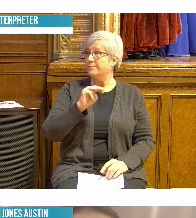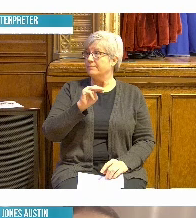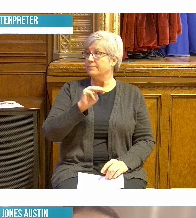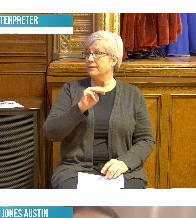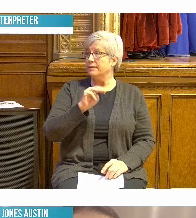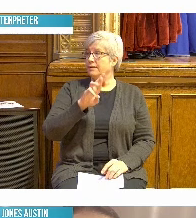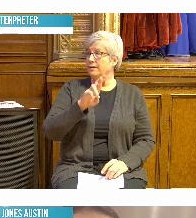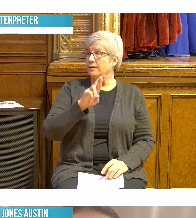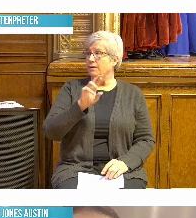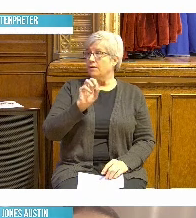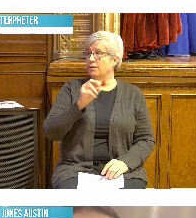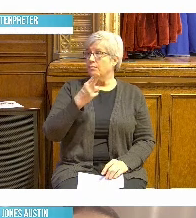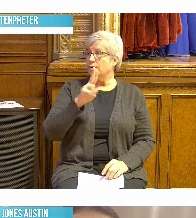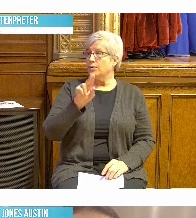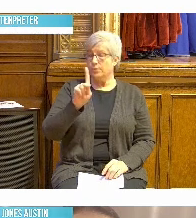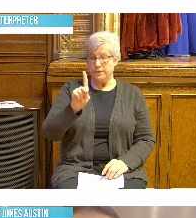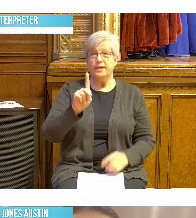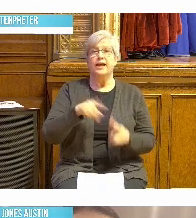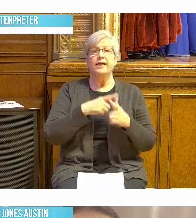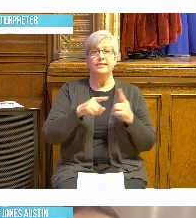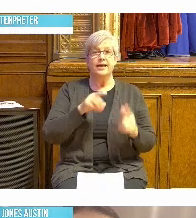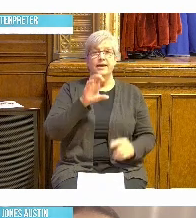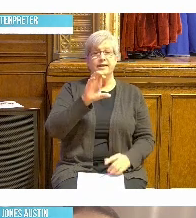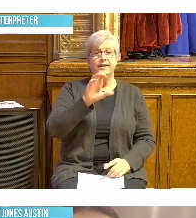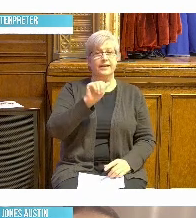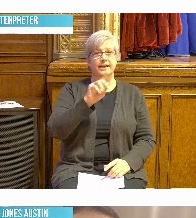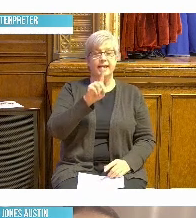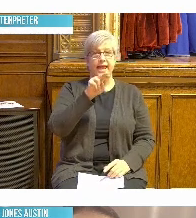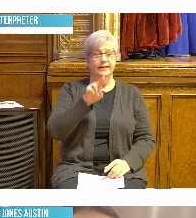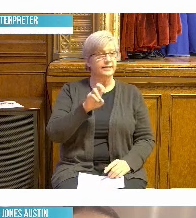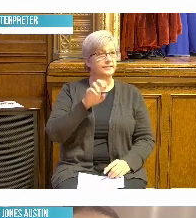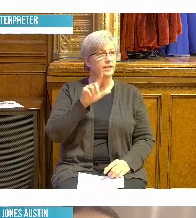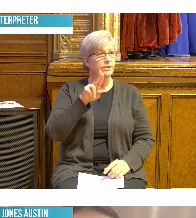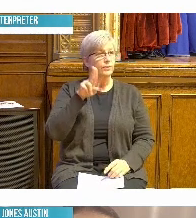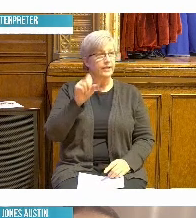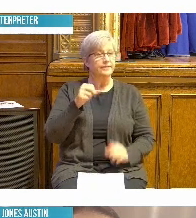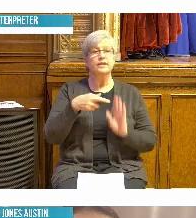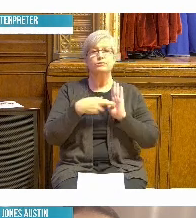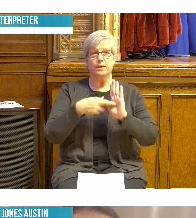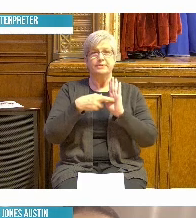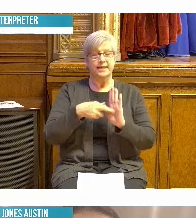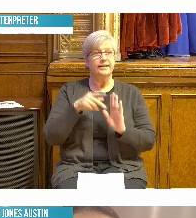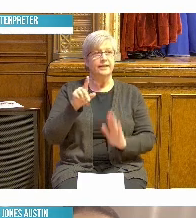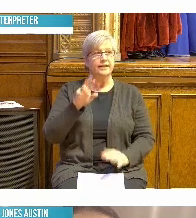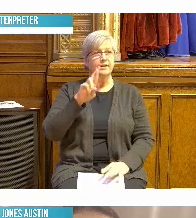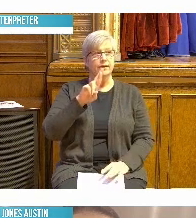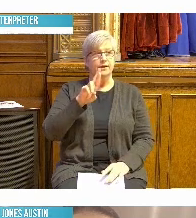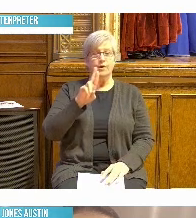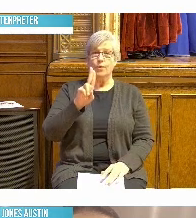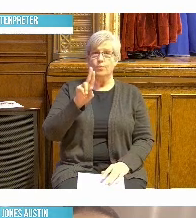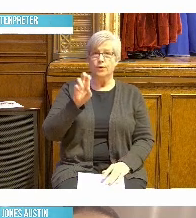Dr. Candace Lucas is going to bring remarks on behalf of Senator Brooke.